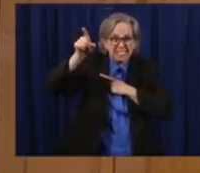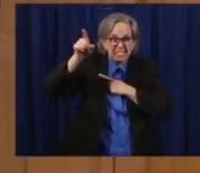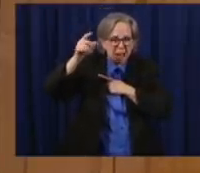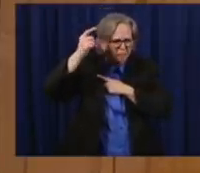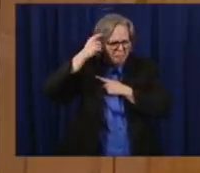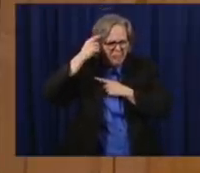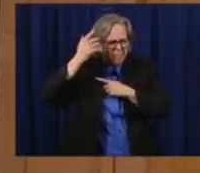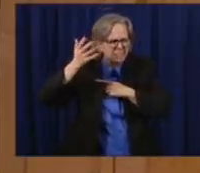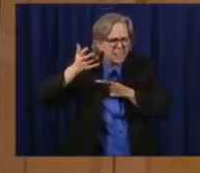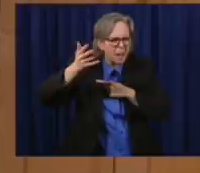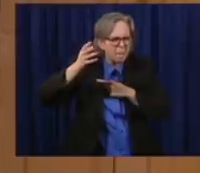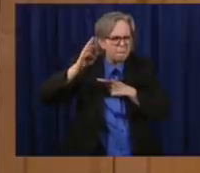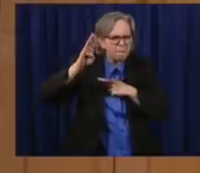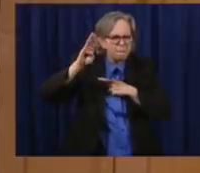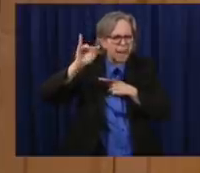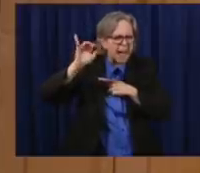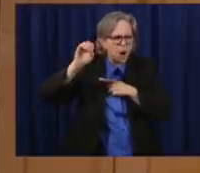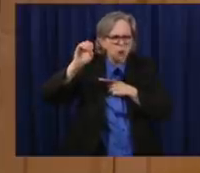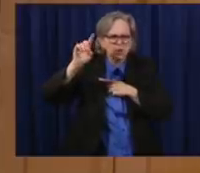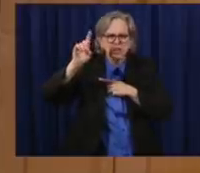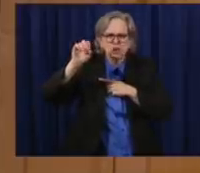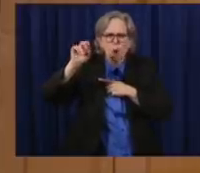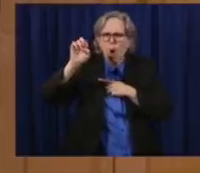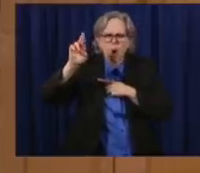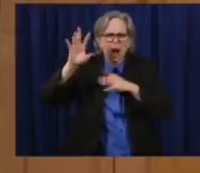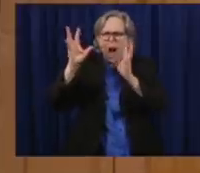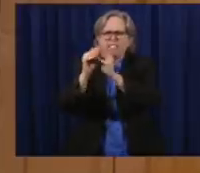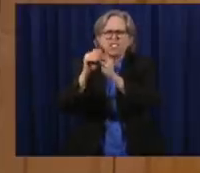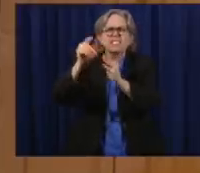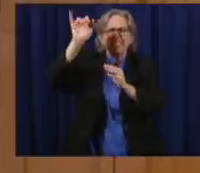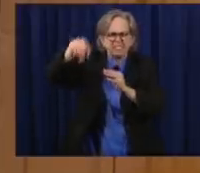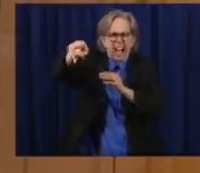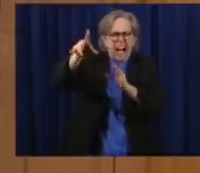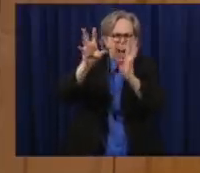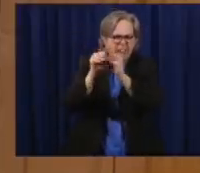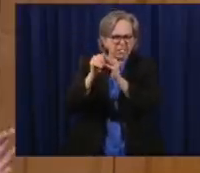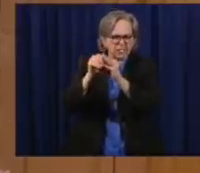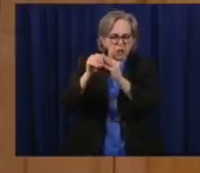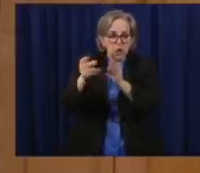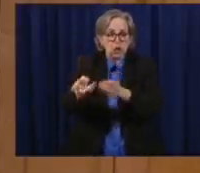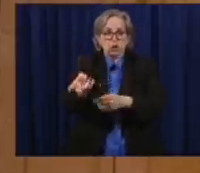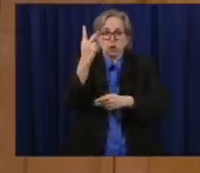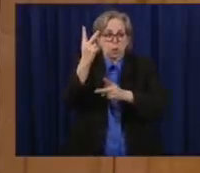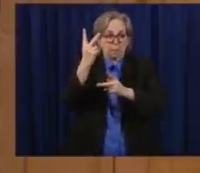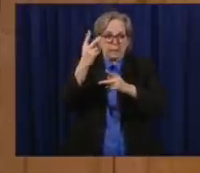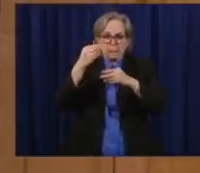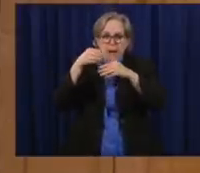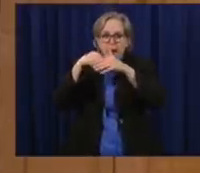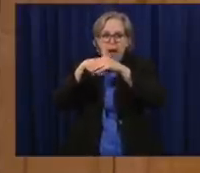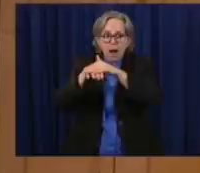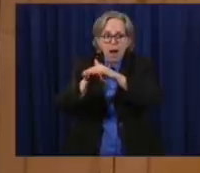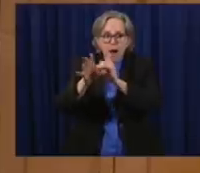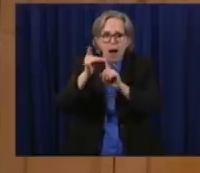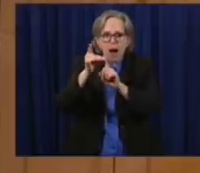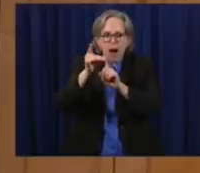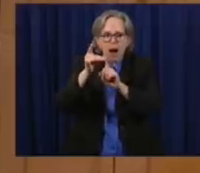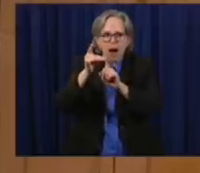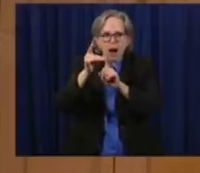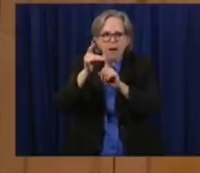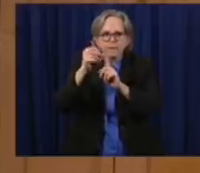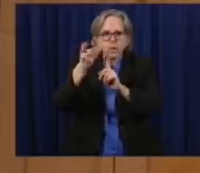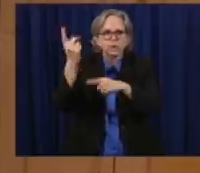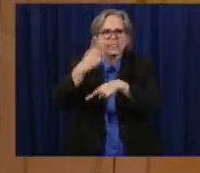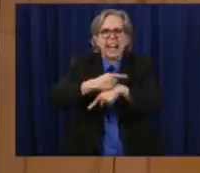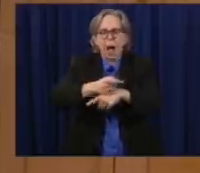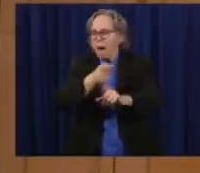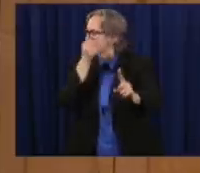conference. And in the end, when they looked at it, 2 people walked in, and days later, 70-some people tested positive. This is a